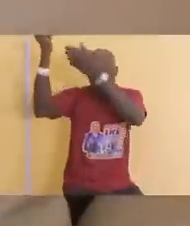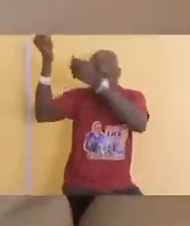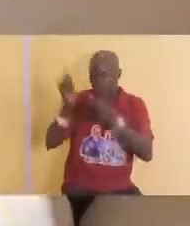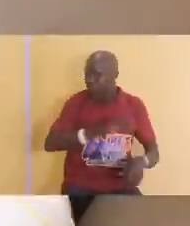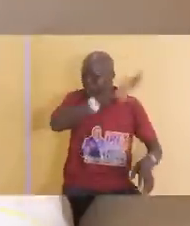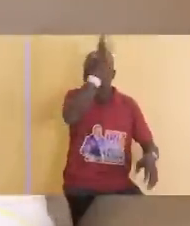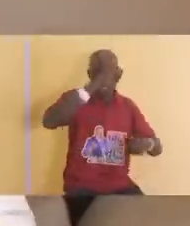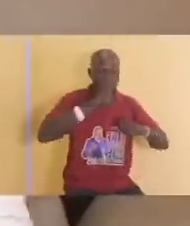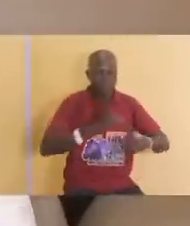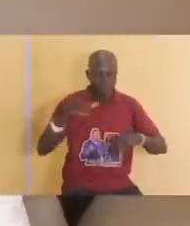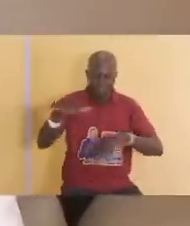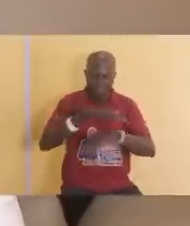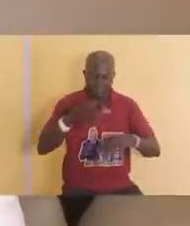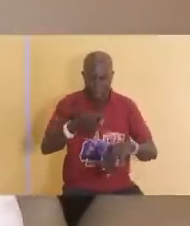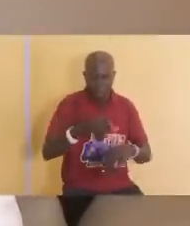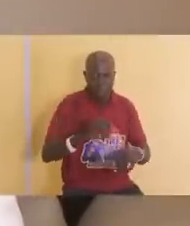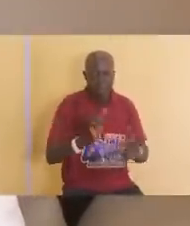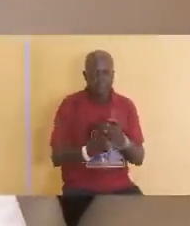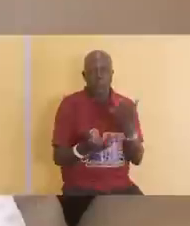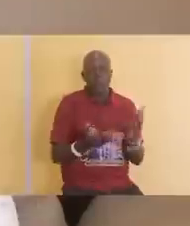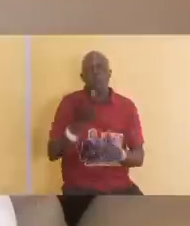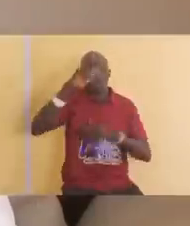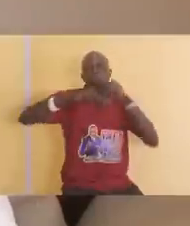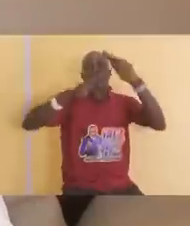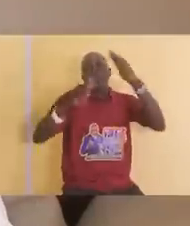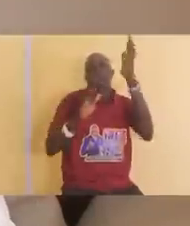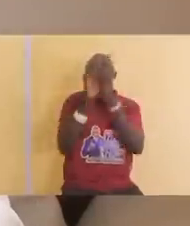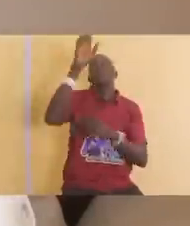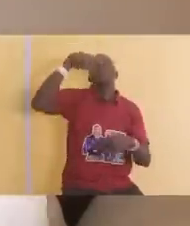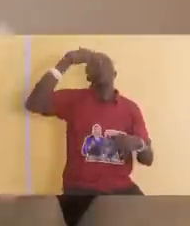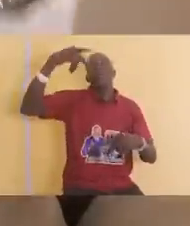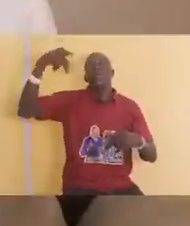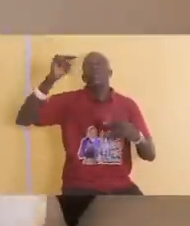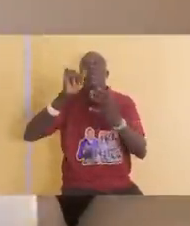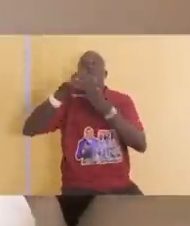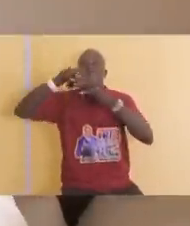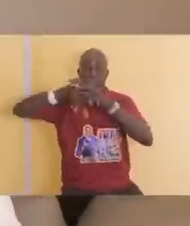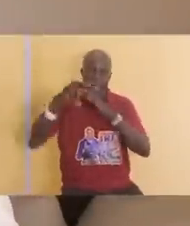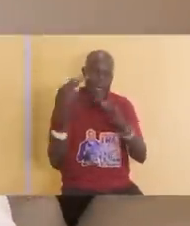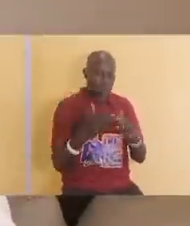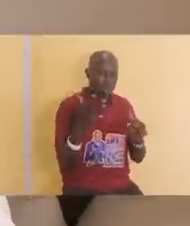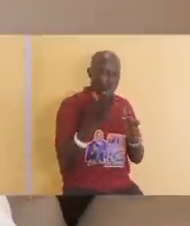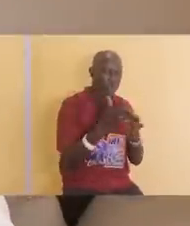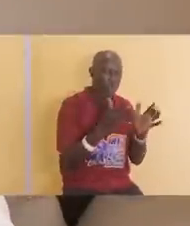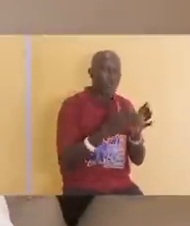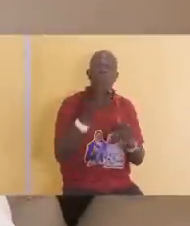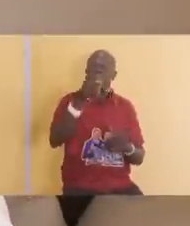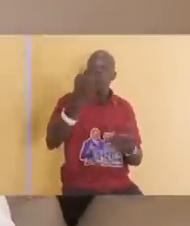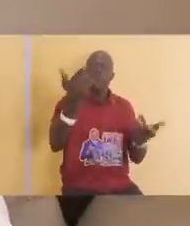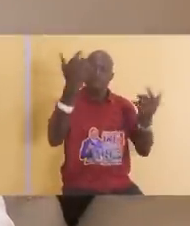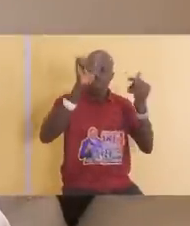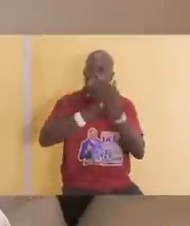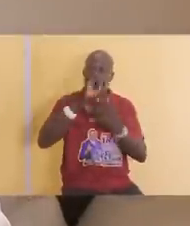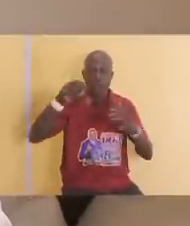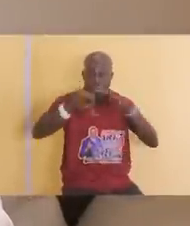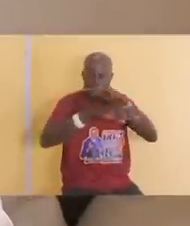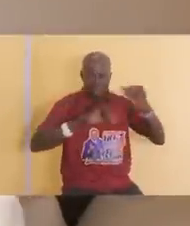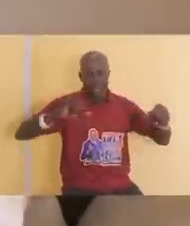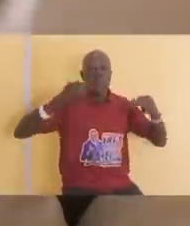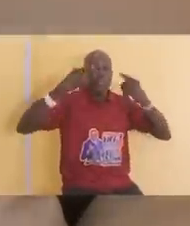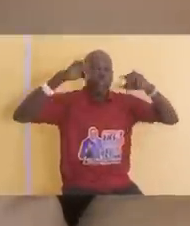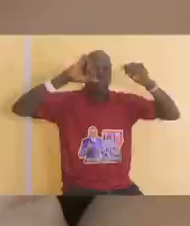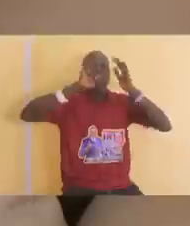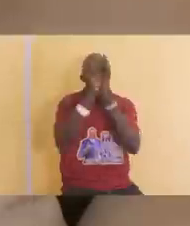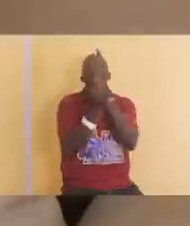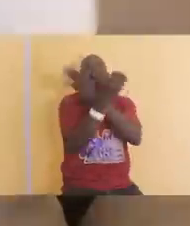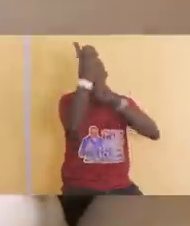pa lori e baso the emotional power wa ko iye amen ya bo ara din na sa eyi te wa lada igbeja so we seeking for lada